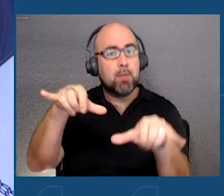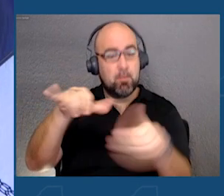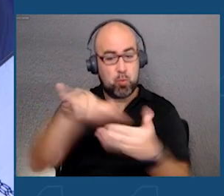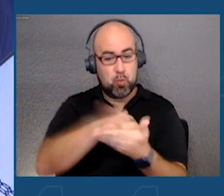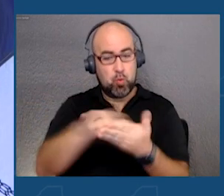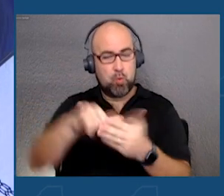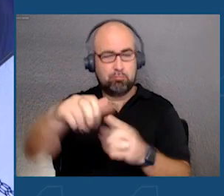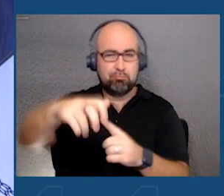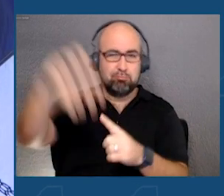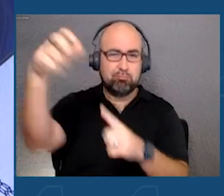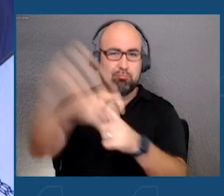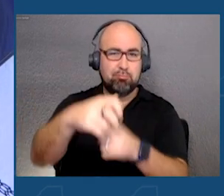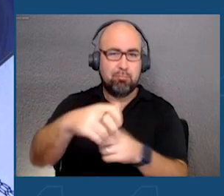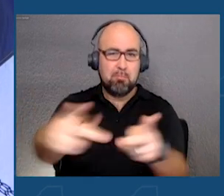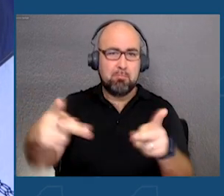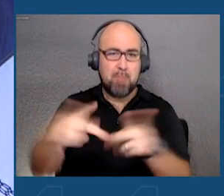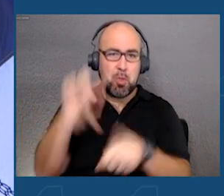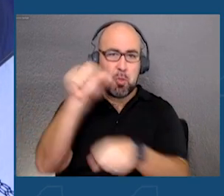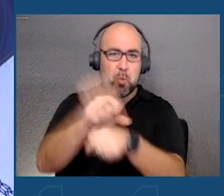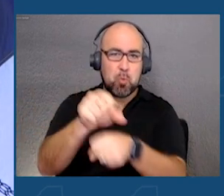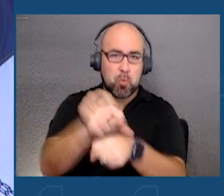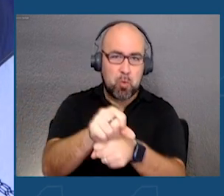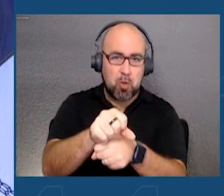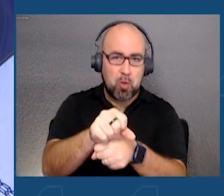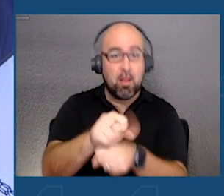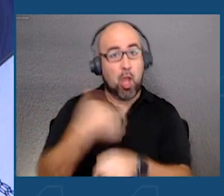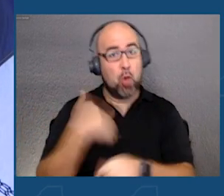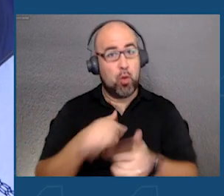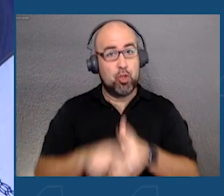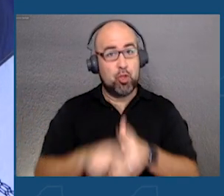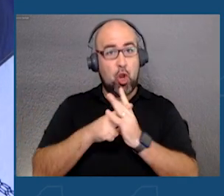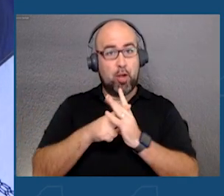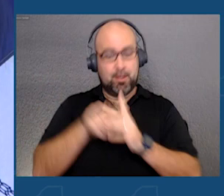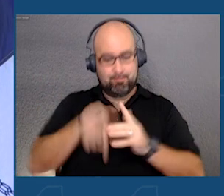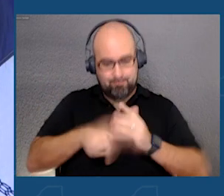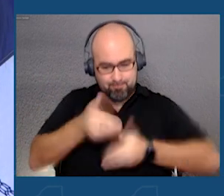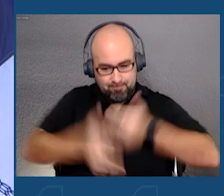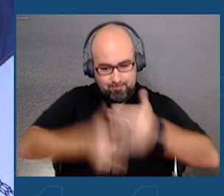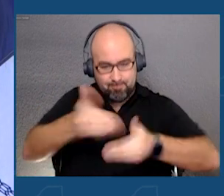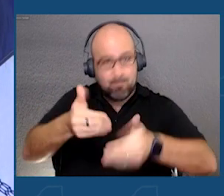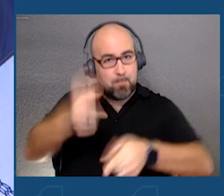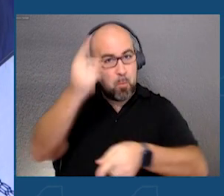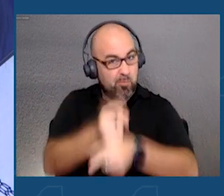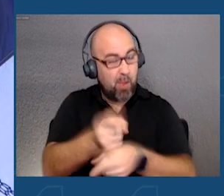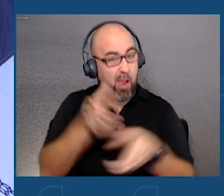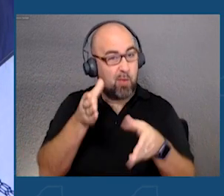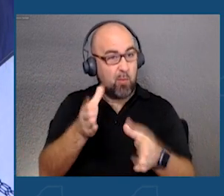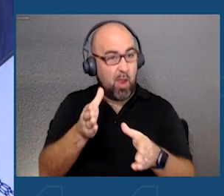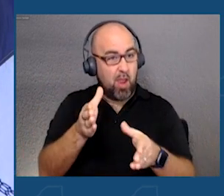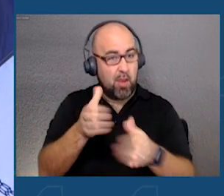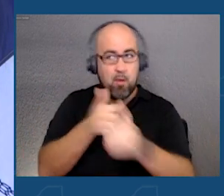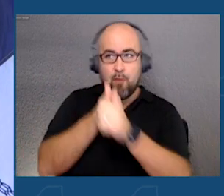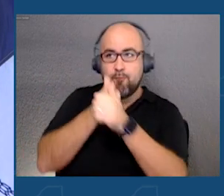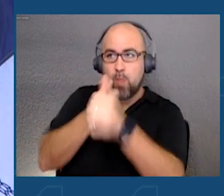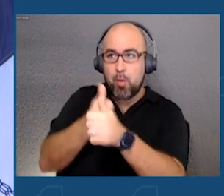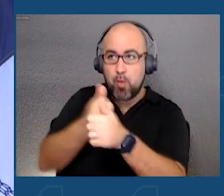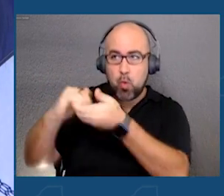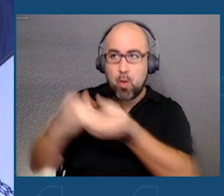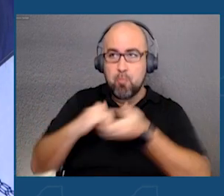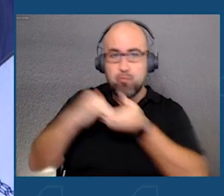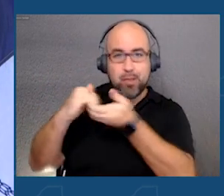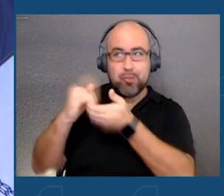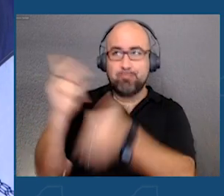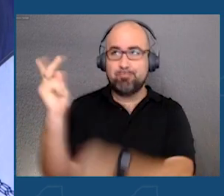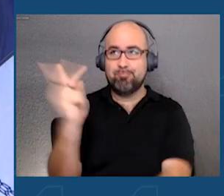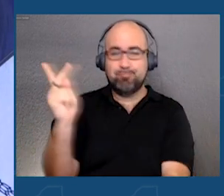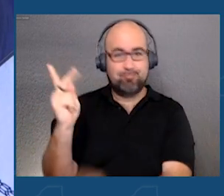to work. And we're starting down this path the right way, driven by the cooperation of our leaders. So let's